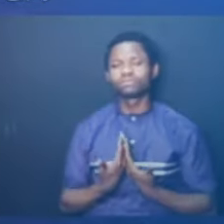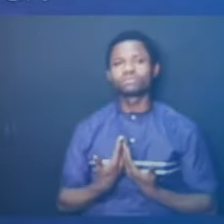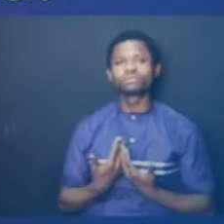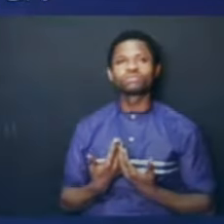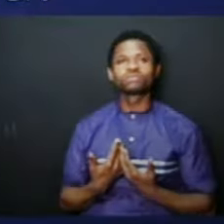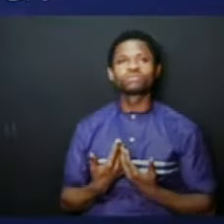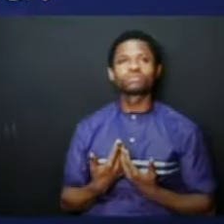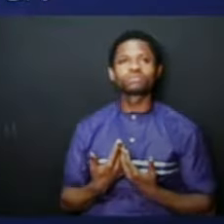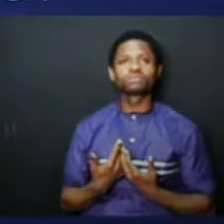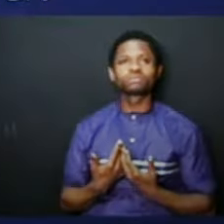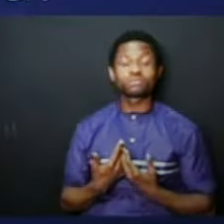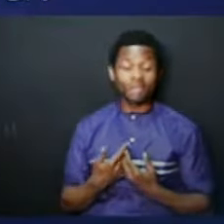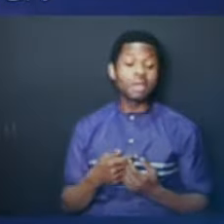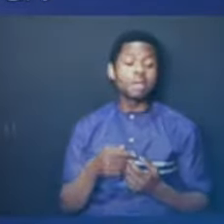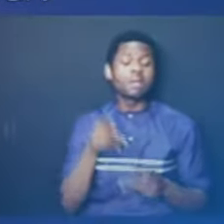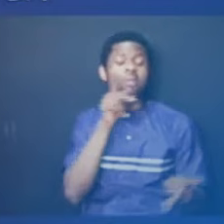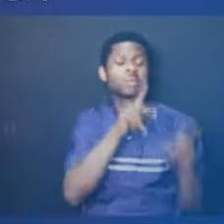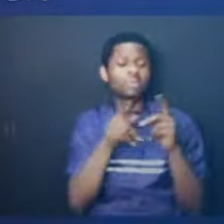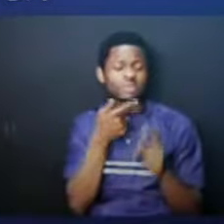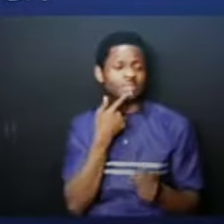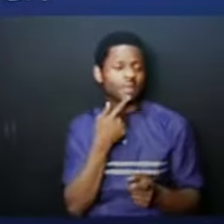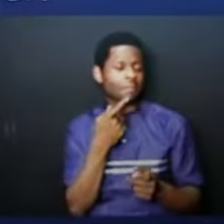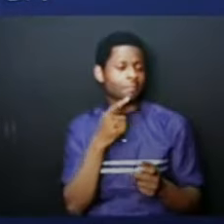giving tit for tat.